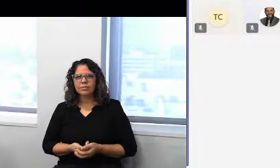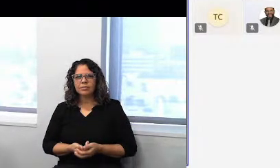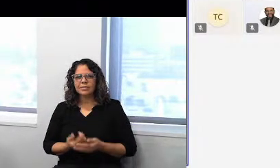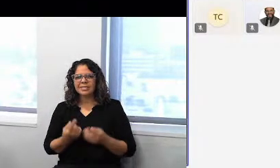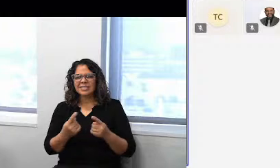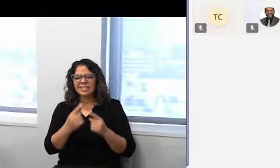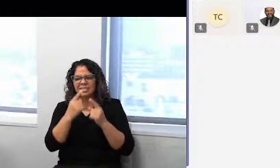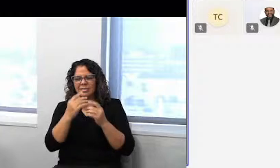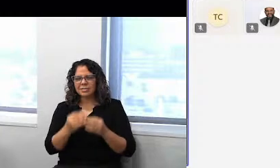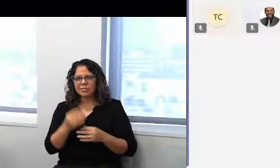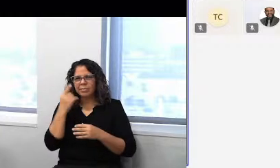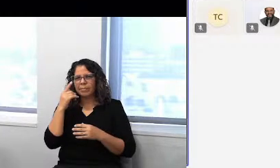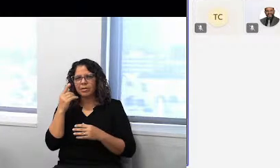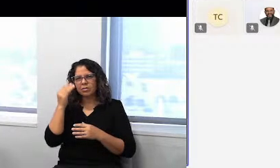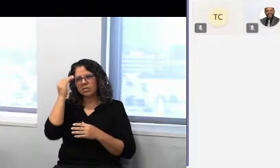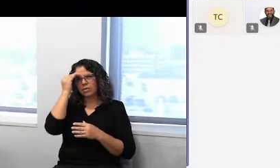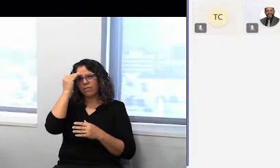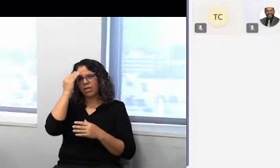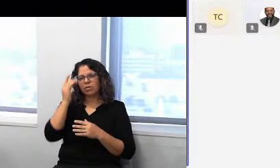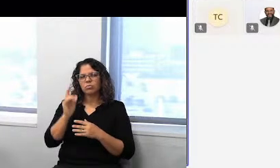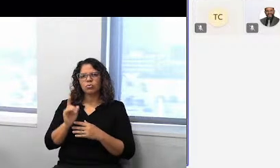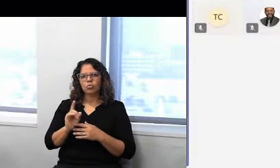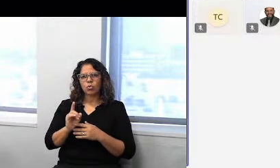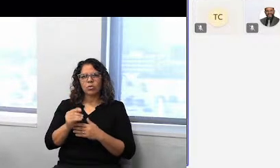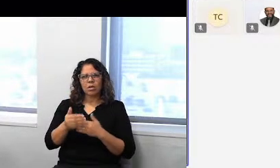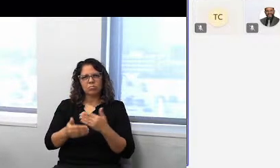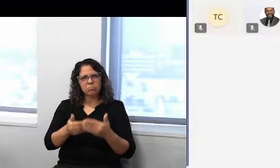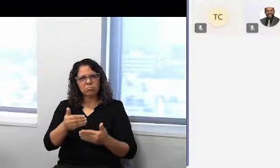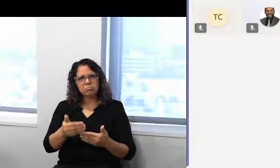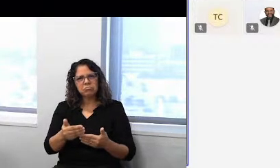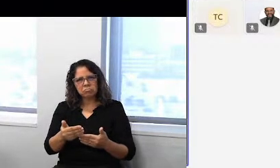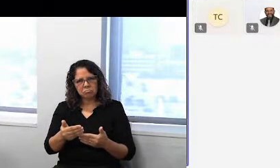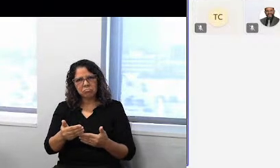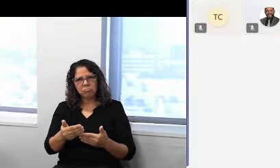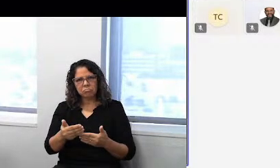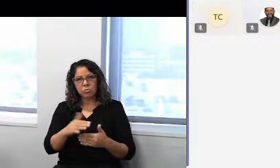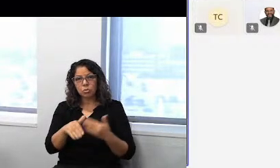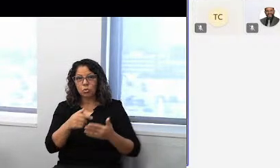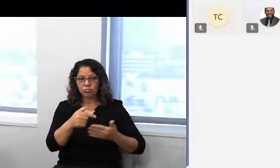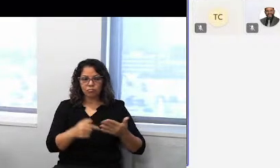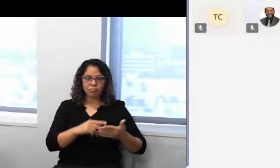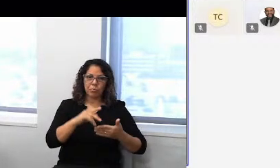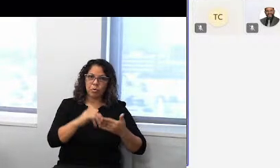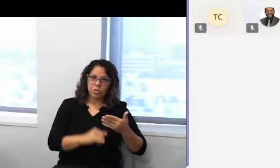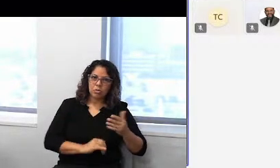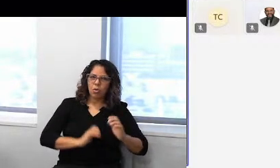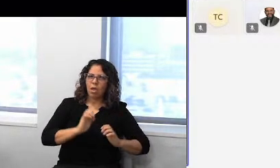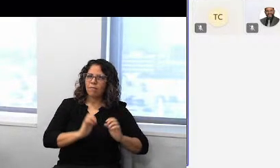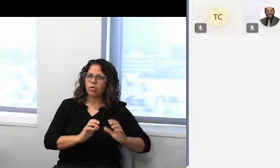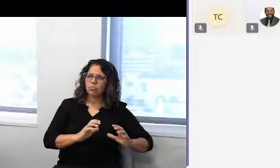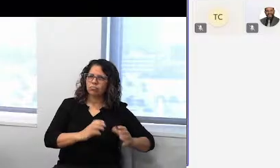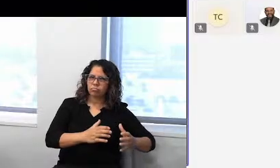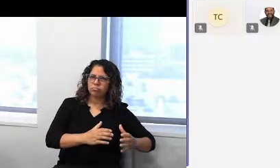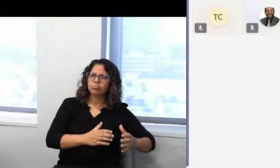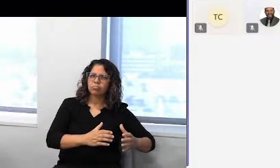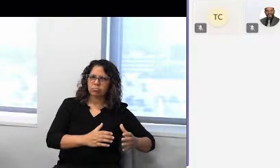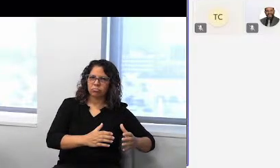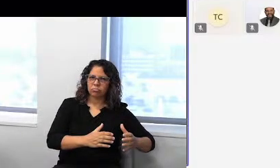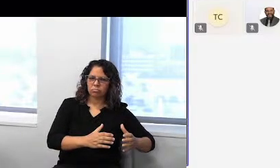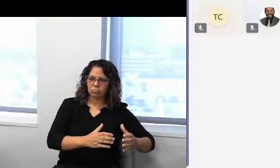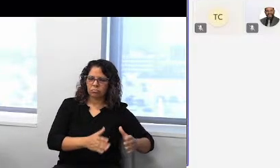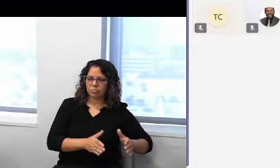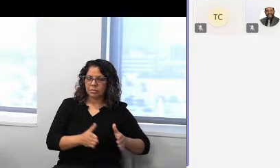these projects are evaluated as a group. They are evaluated when they're potentially going to come into service because it